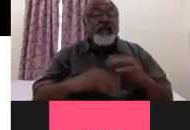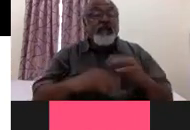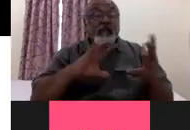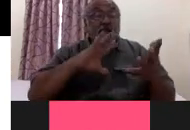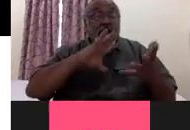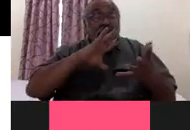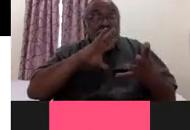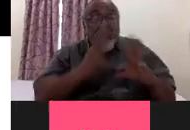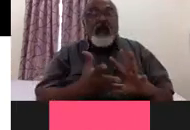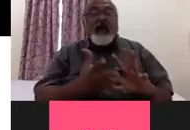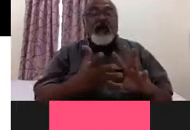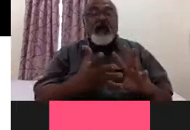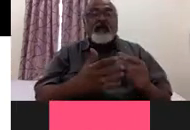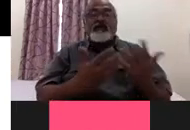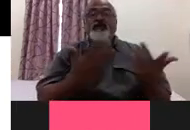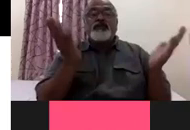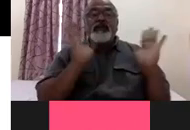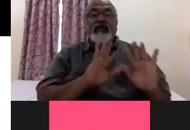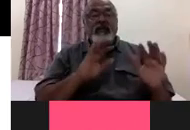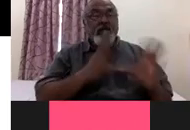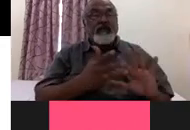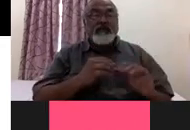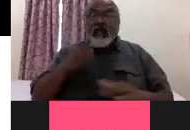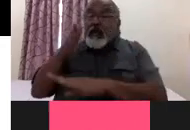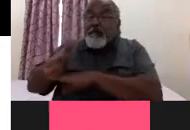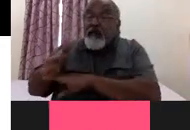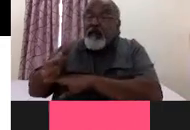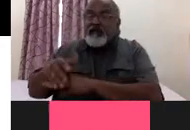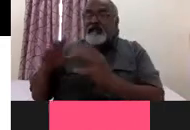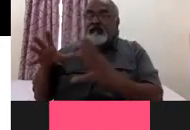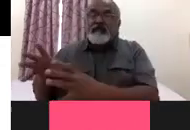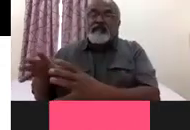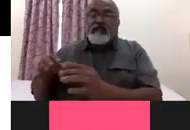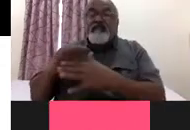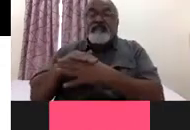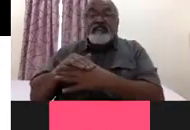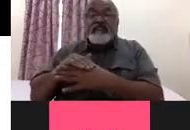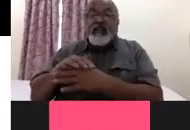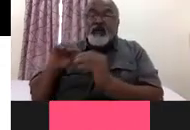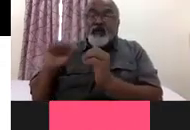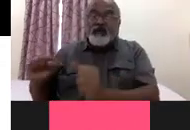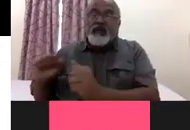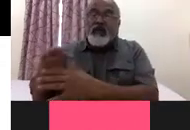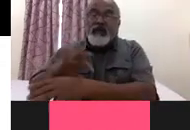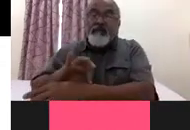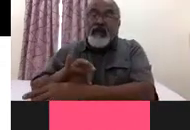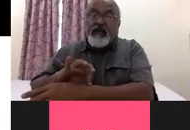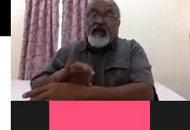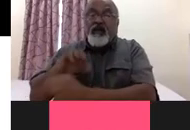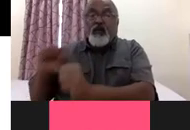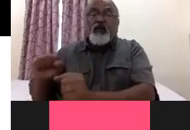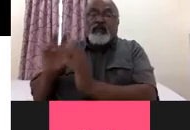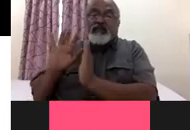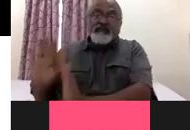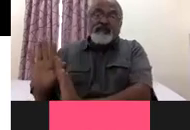society. Like Amit has said, it's a social issue. Impairment is a medical condition. It is personal to the individual.